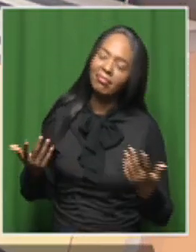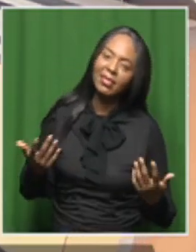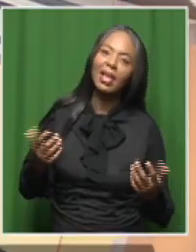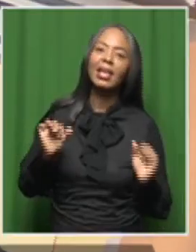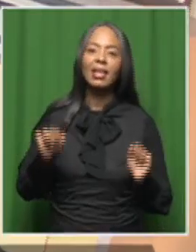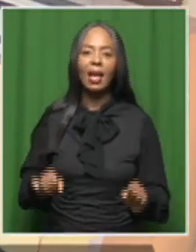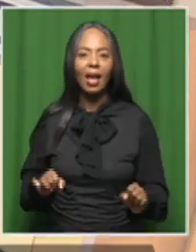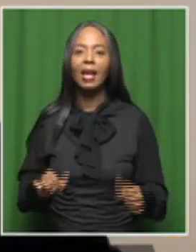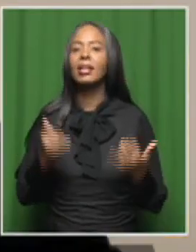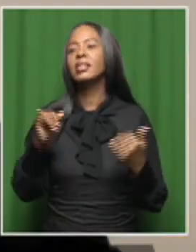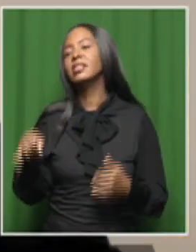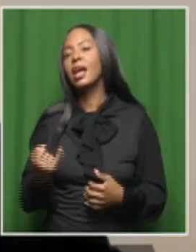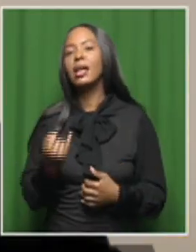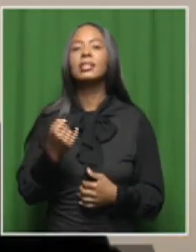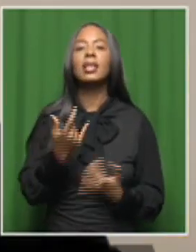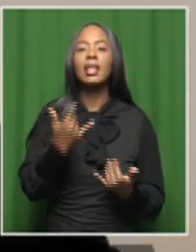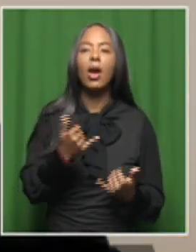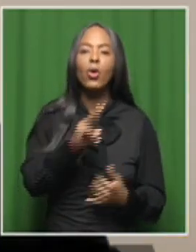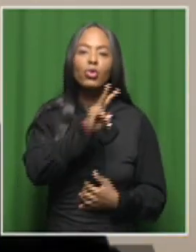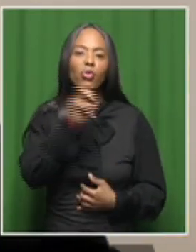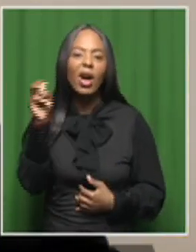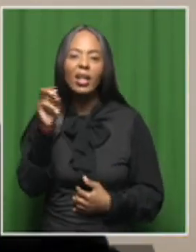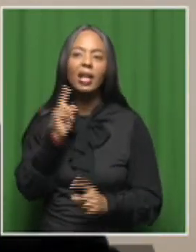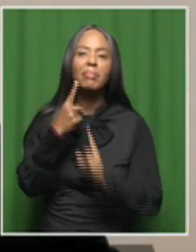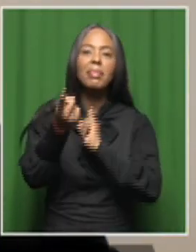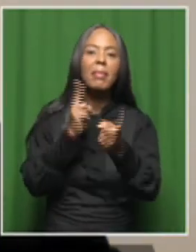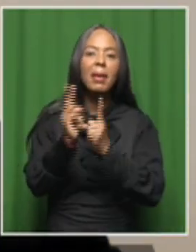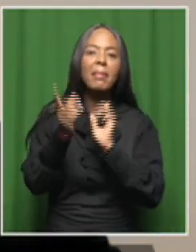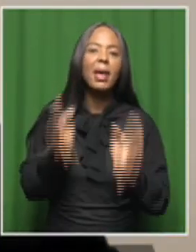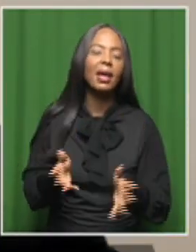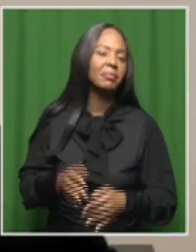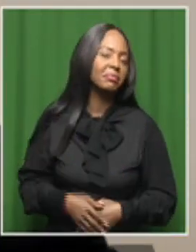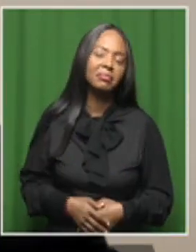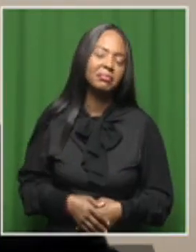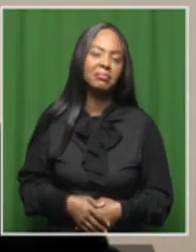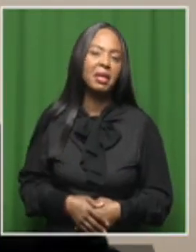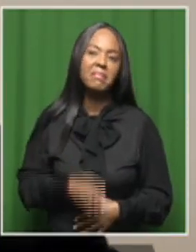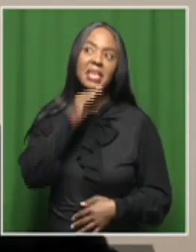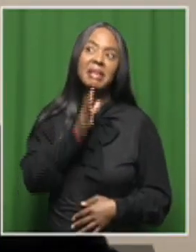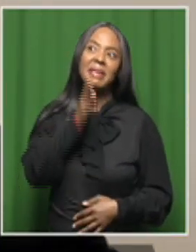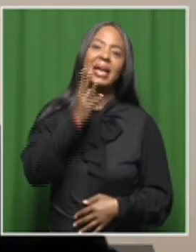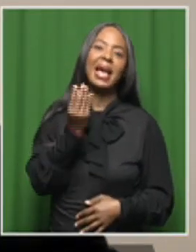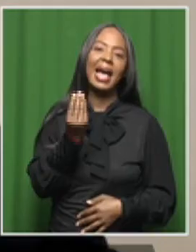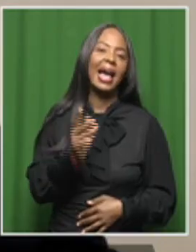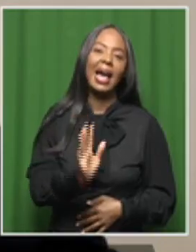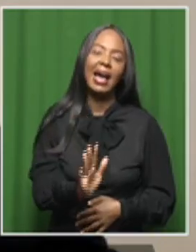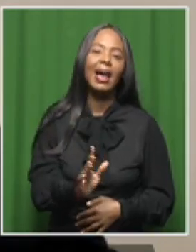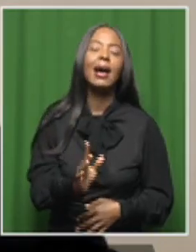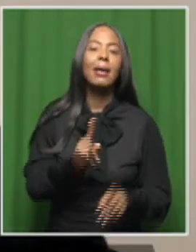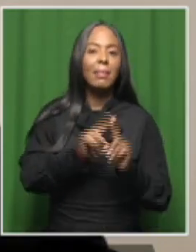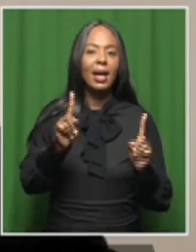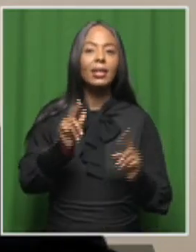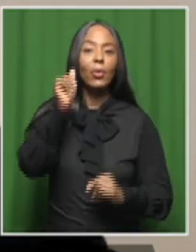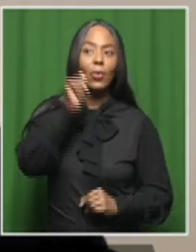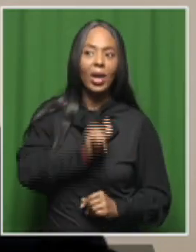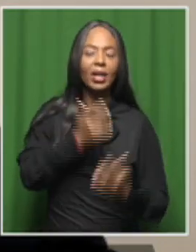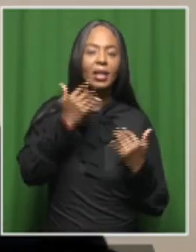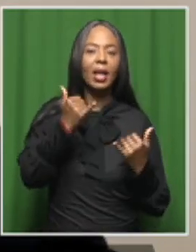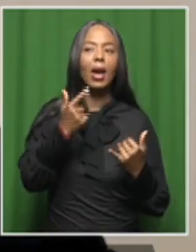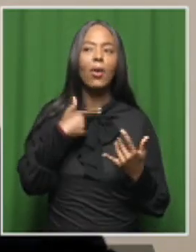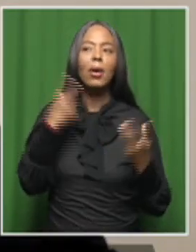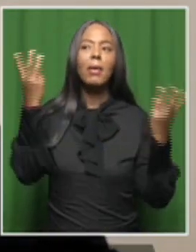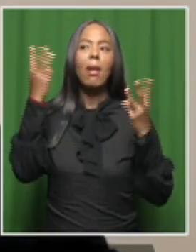at, chasing just over 200 now, I mean, it's not a big score by any way of the imagination. But unfortunately, when you play with all the noise, with